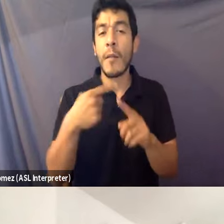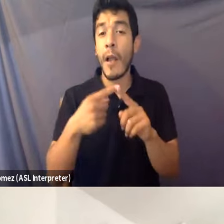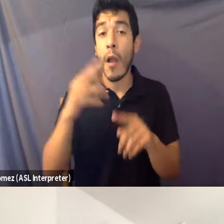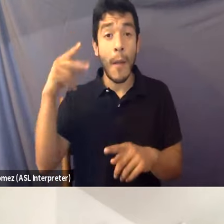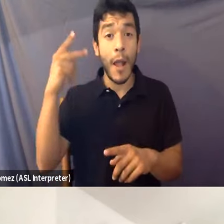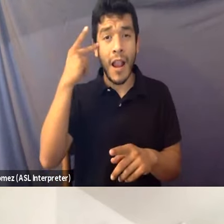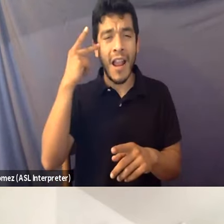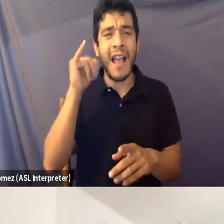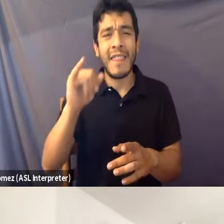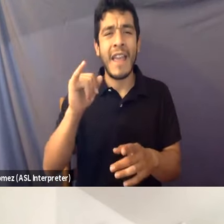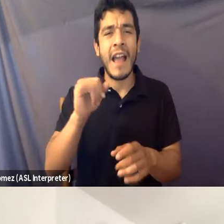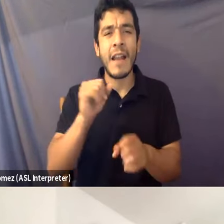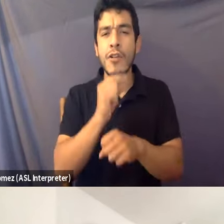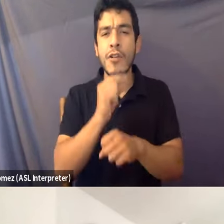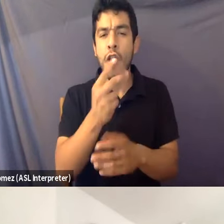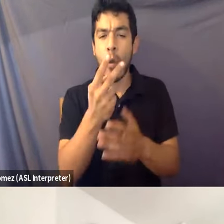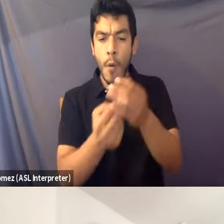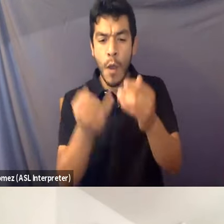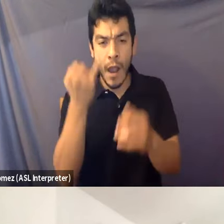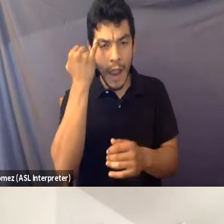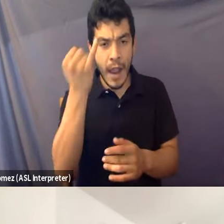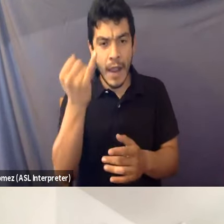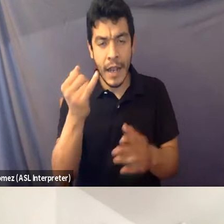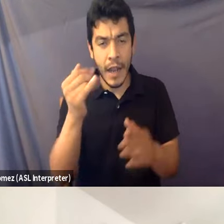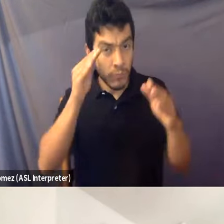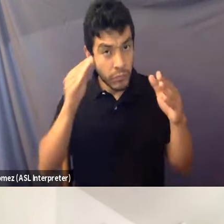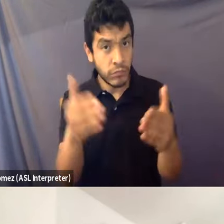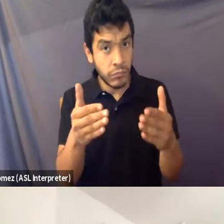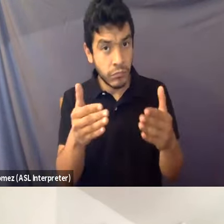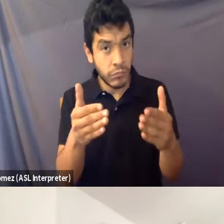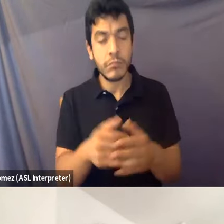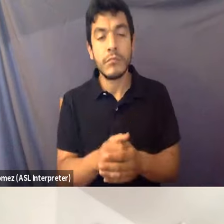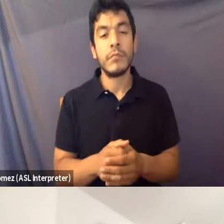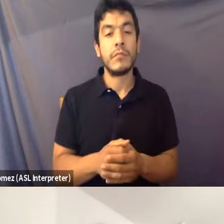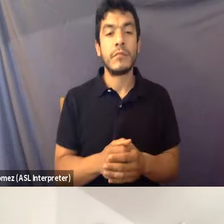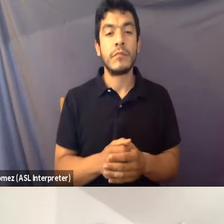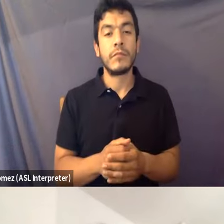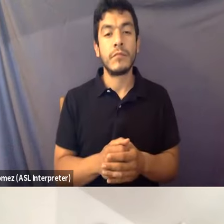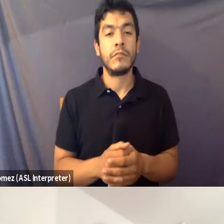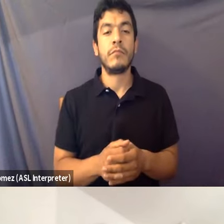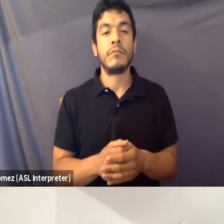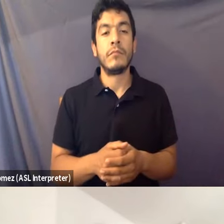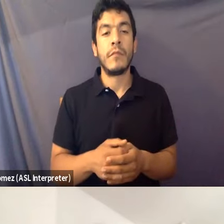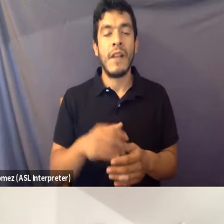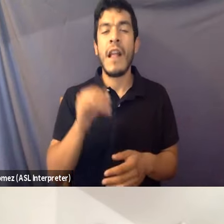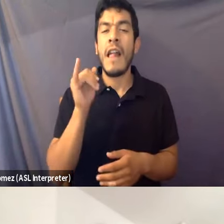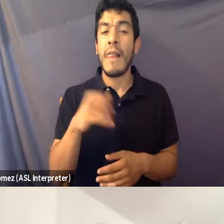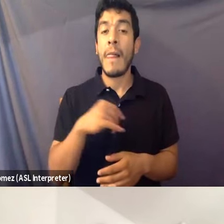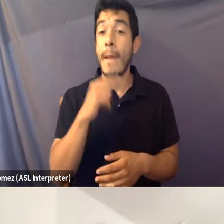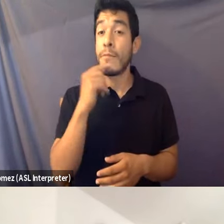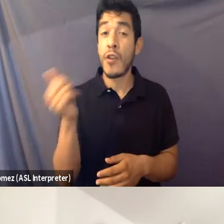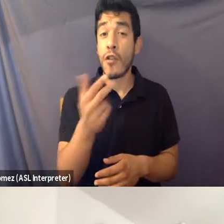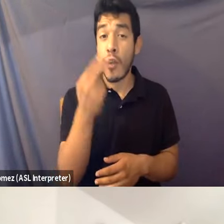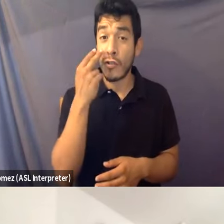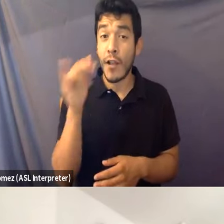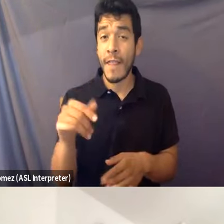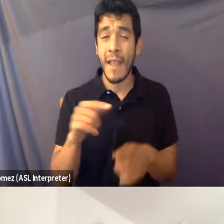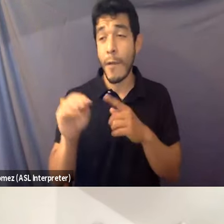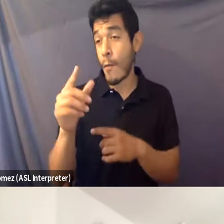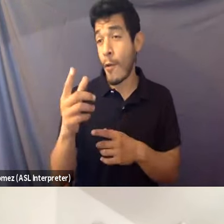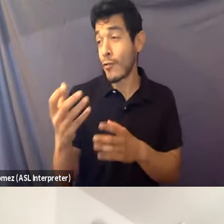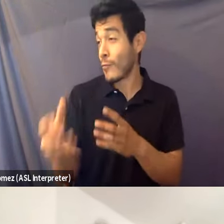these two ideas amongst other things. And yeah, so I'm sure you all saw that. But Marge, do you want to add